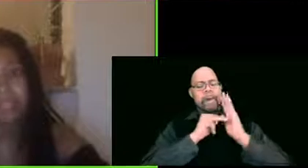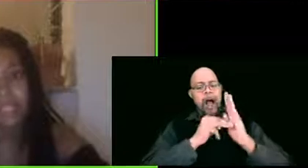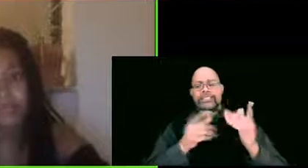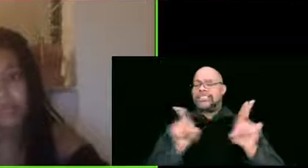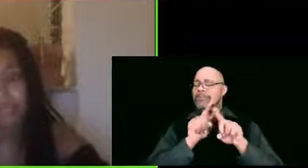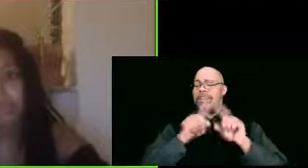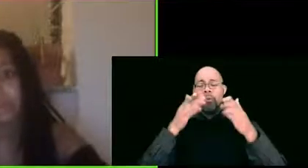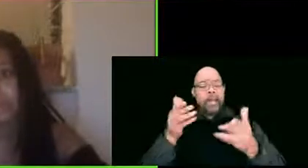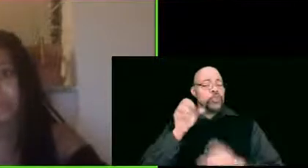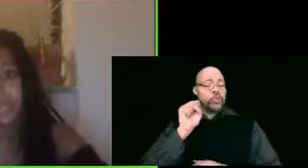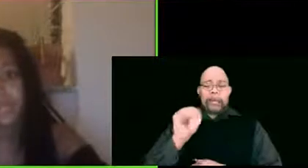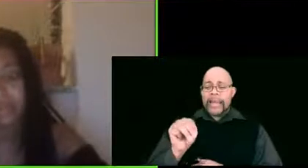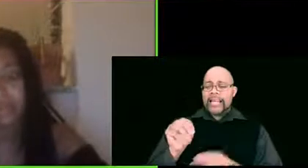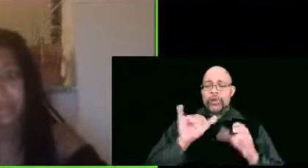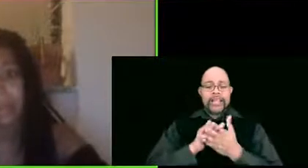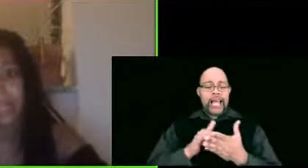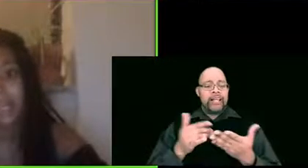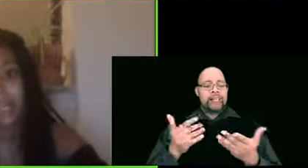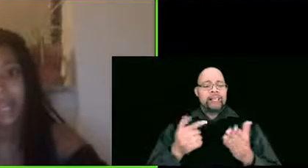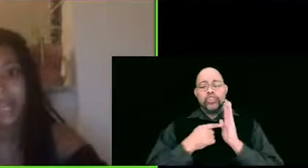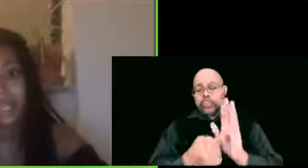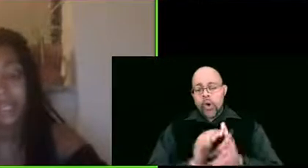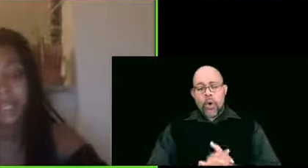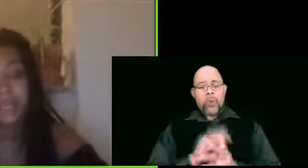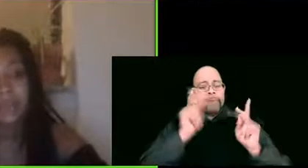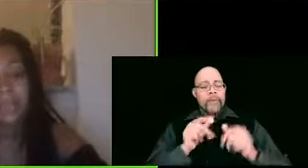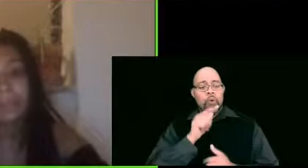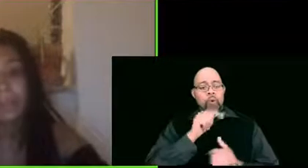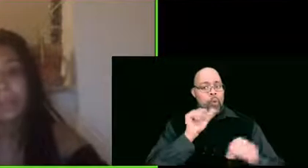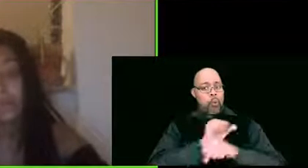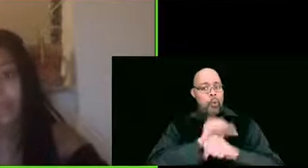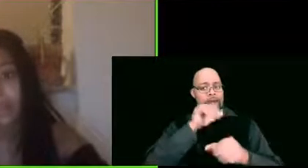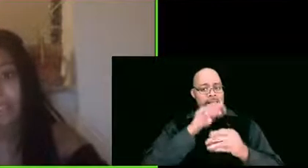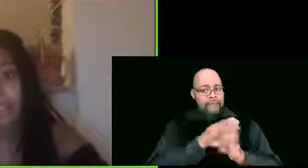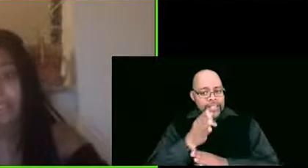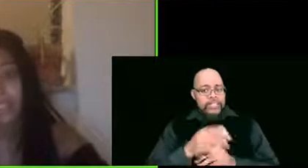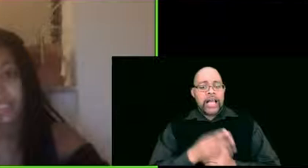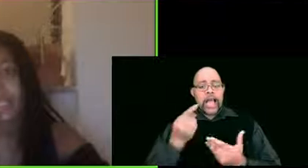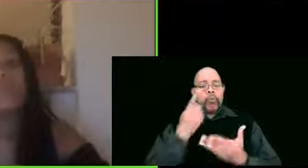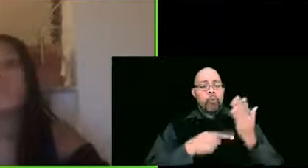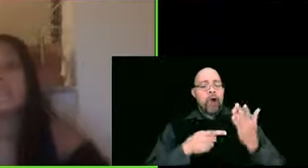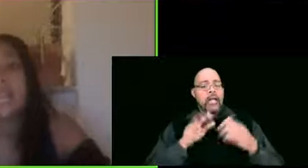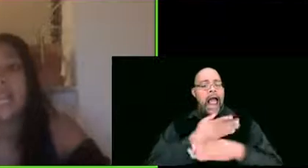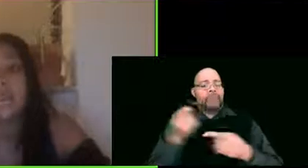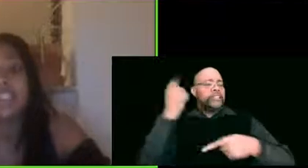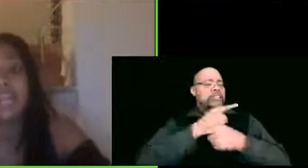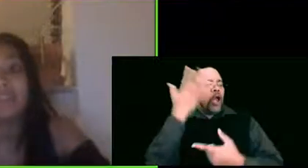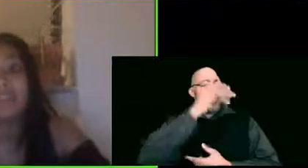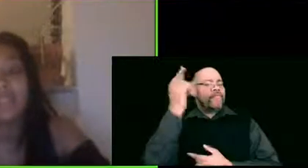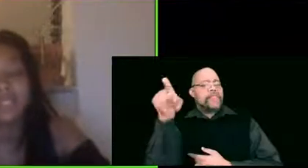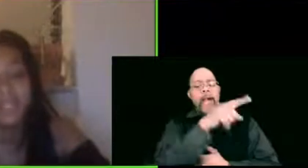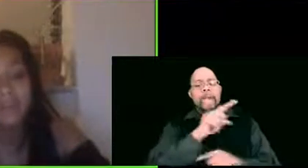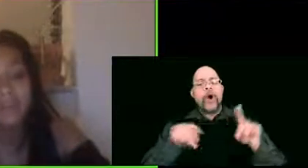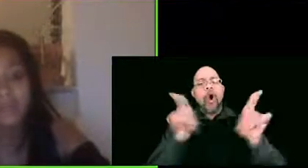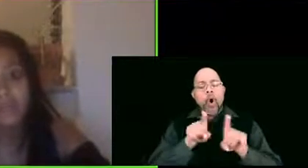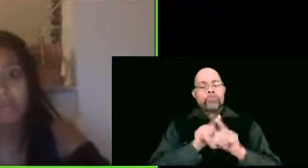be in a variety of ways, through social media and doing more campaigning and highlighting the people who are working in these industries and what an average day for